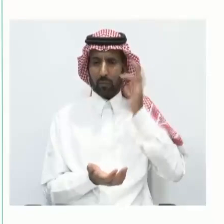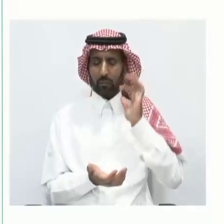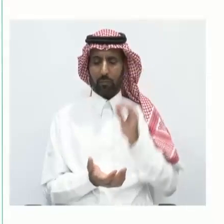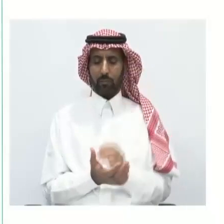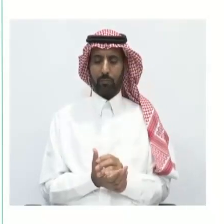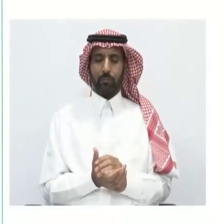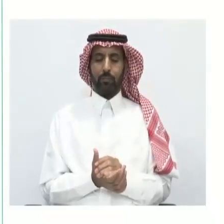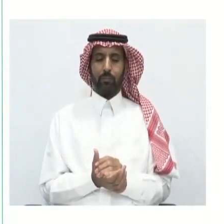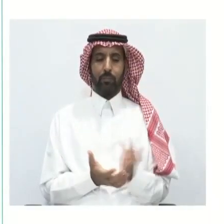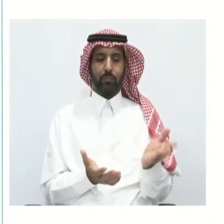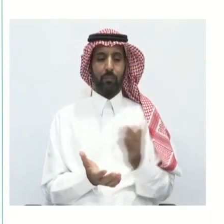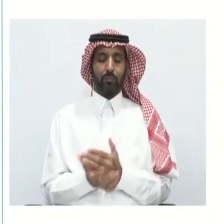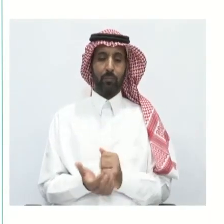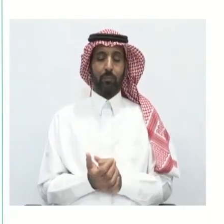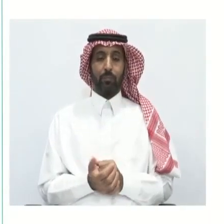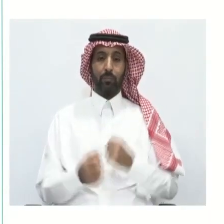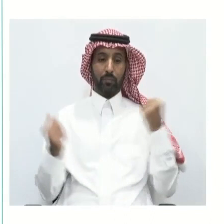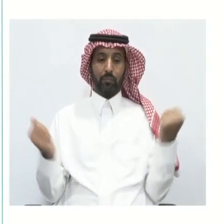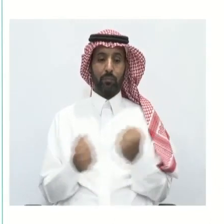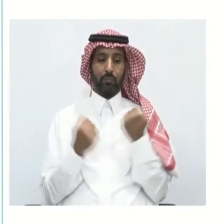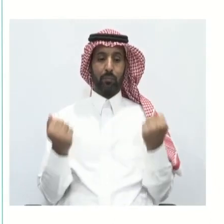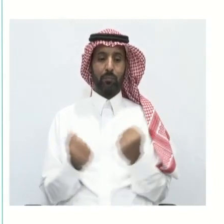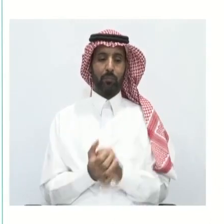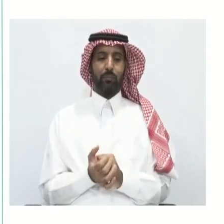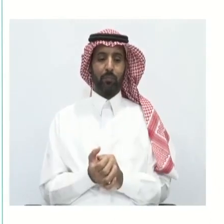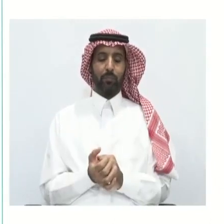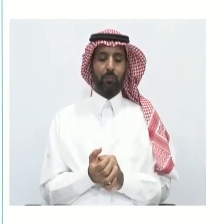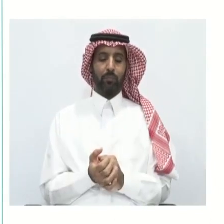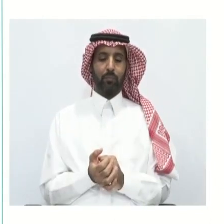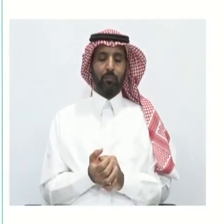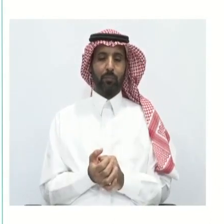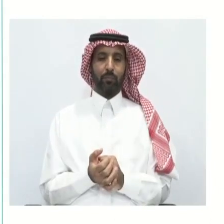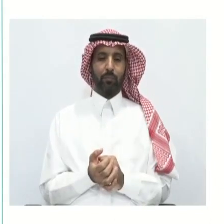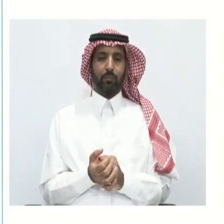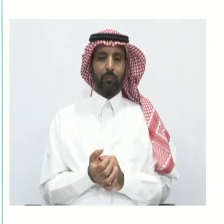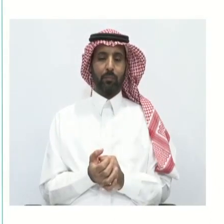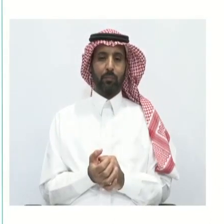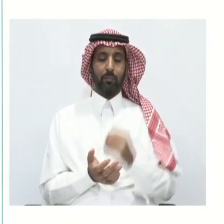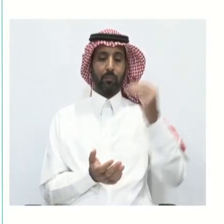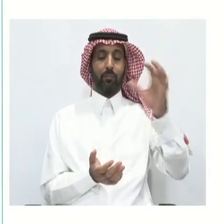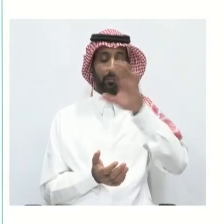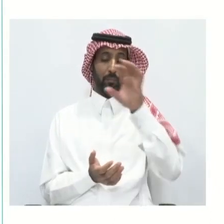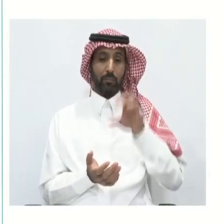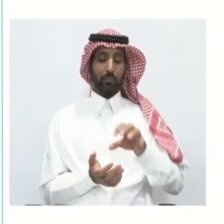to you. So this is an exercise here. Let's answer it together. Complete the article. Use